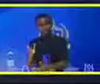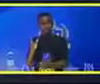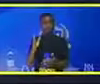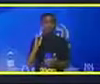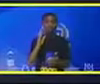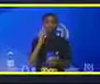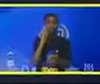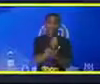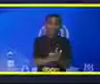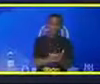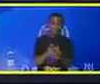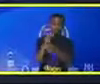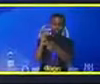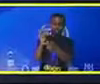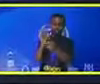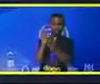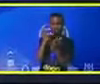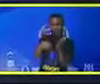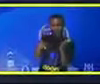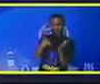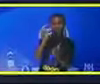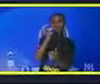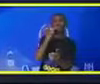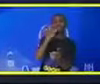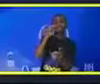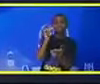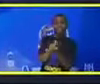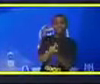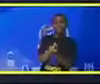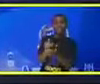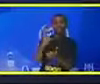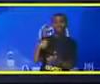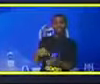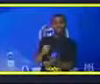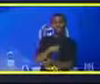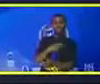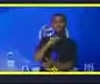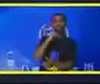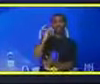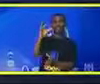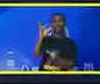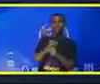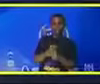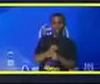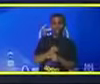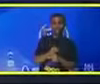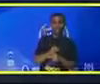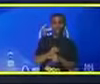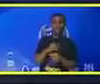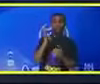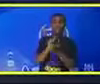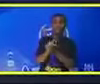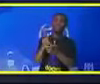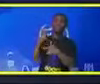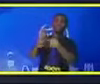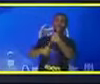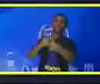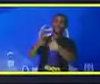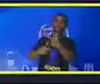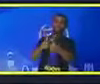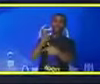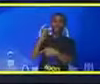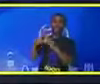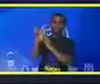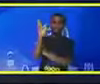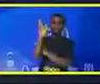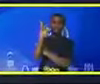favor that is unmerited. That is favor that comes as a result of the saving grace of God. But every other dimension of